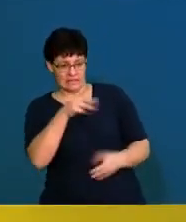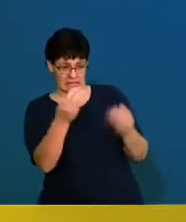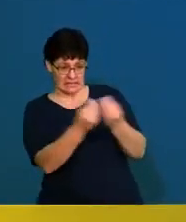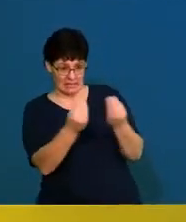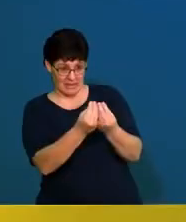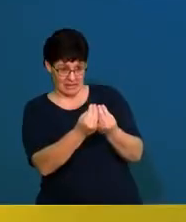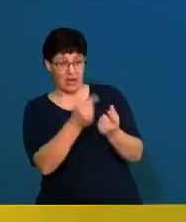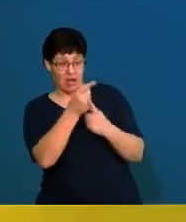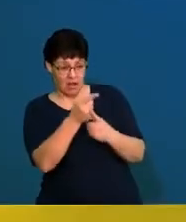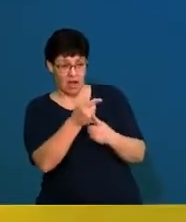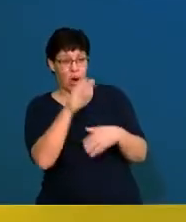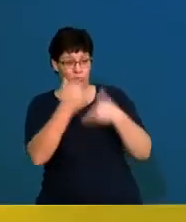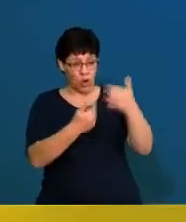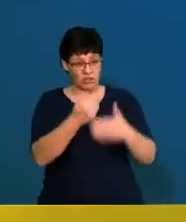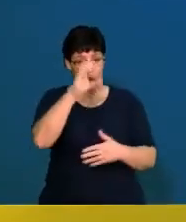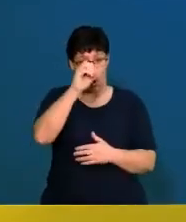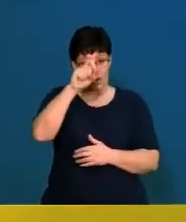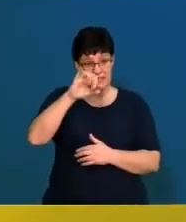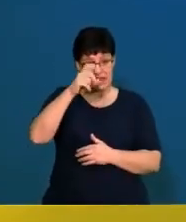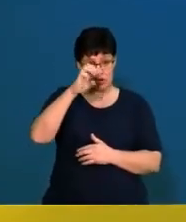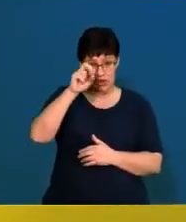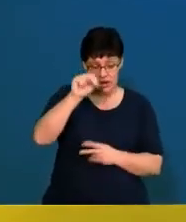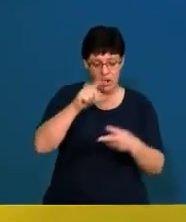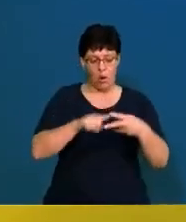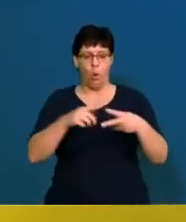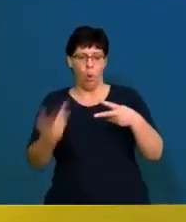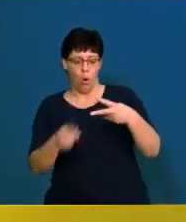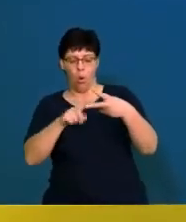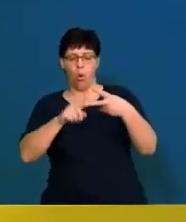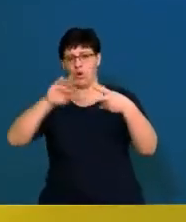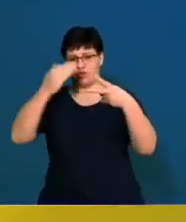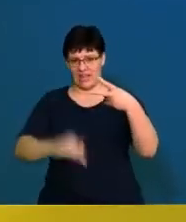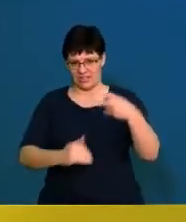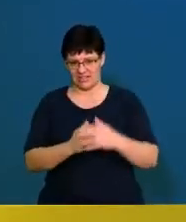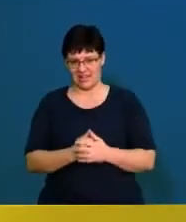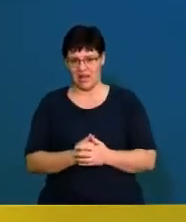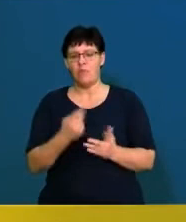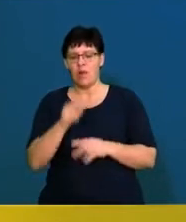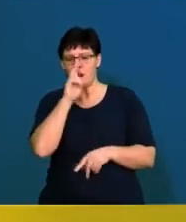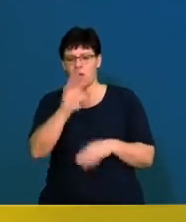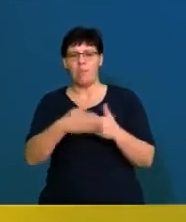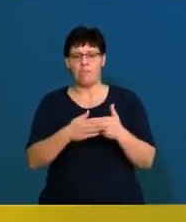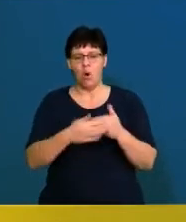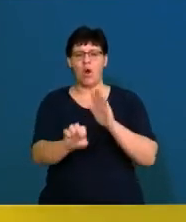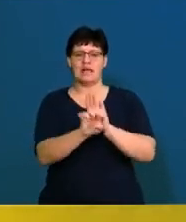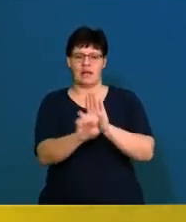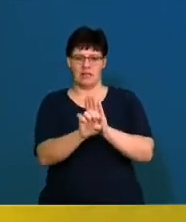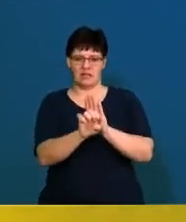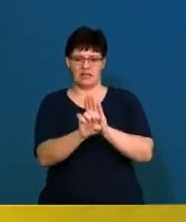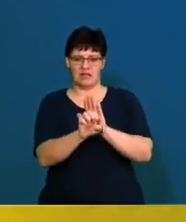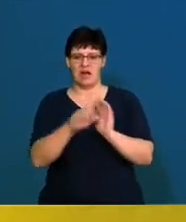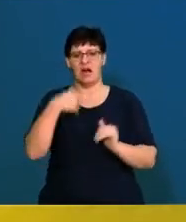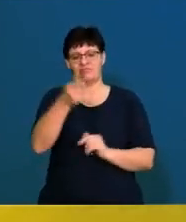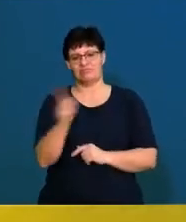particular substance undergoes a process of oxidation or reduction. Having said that, we'll look at more typical